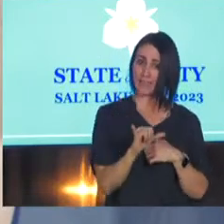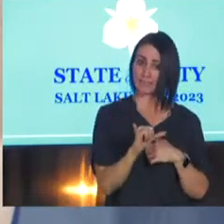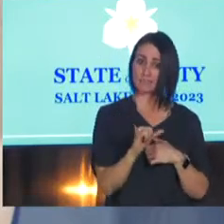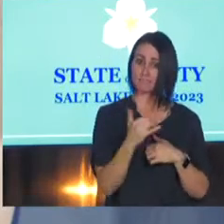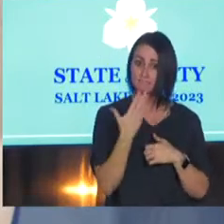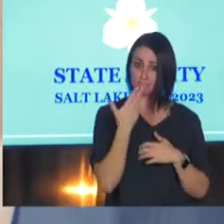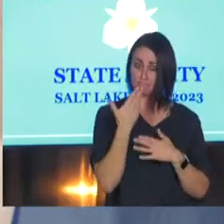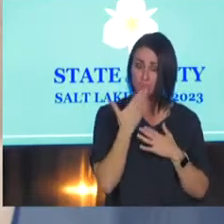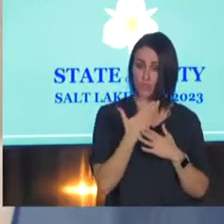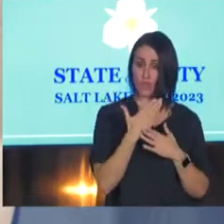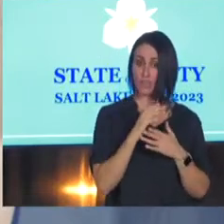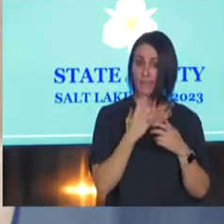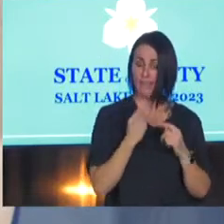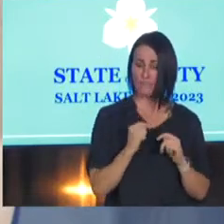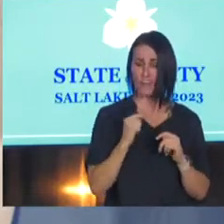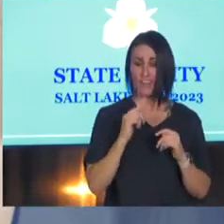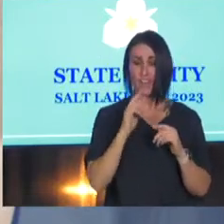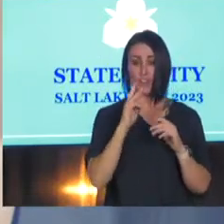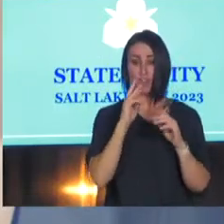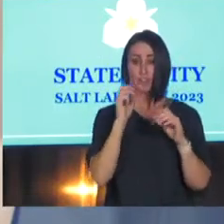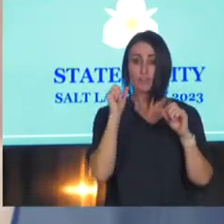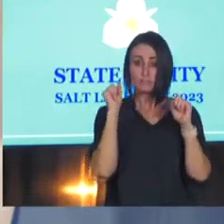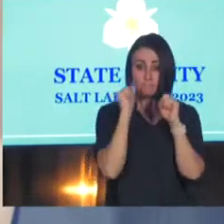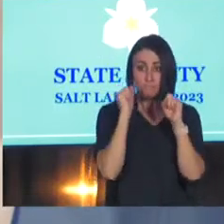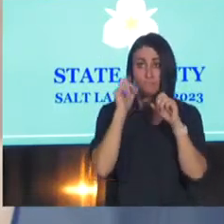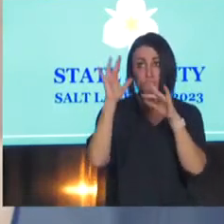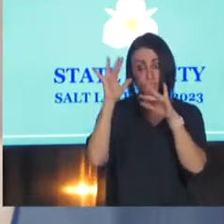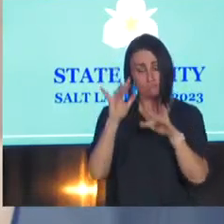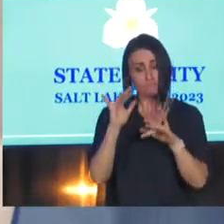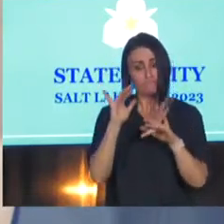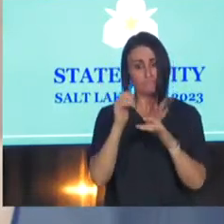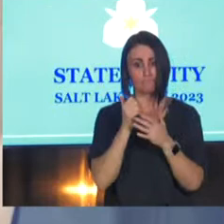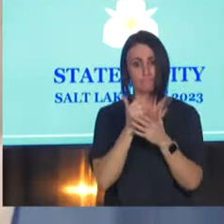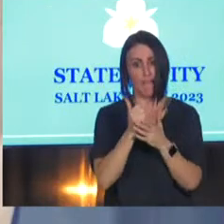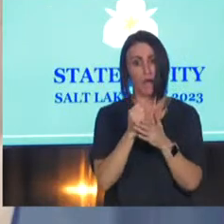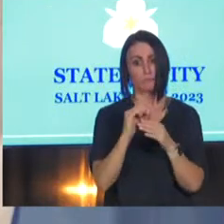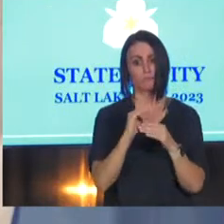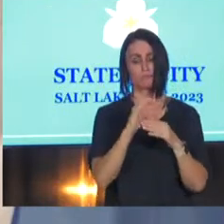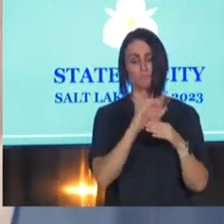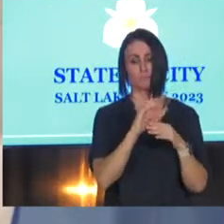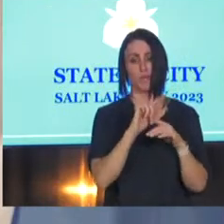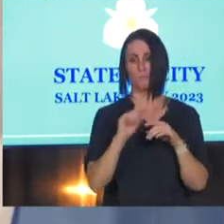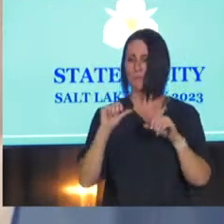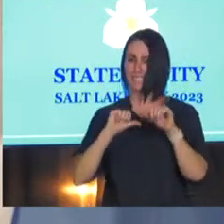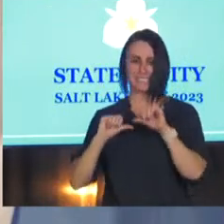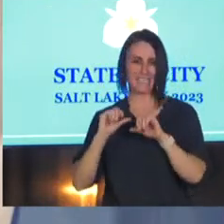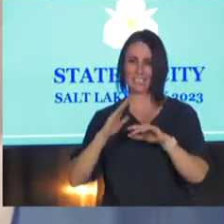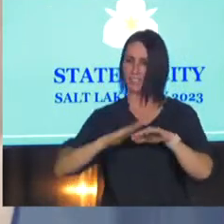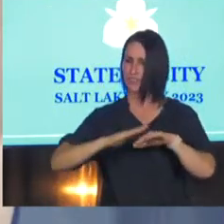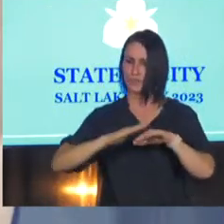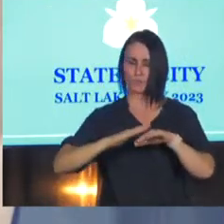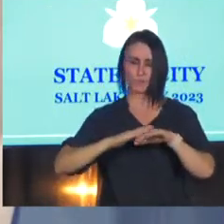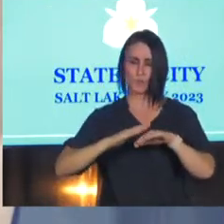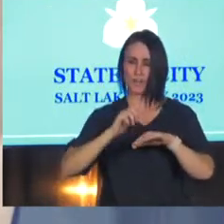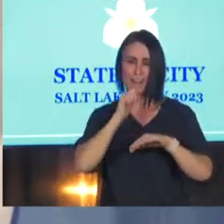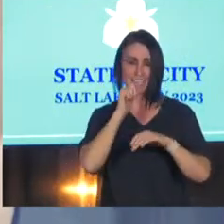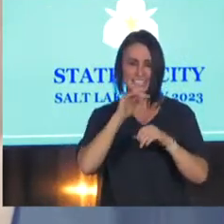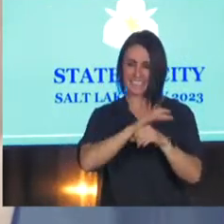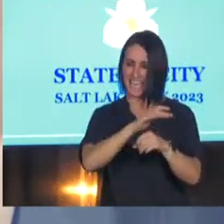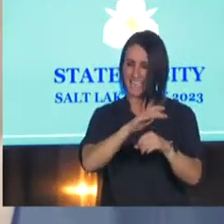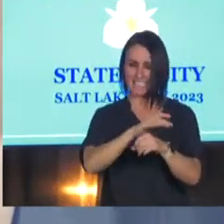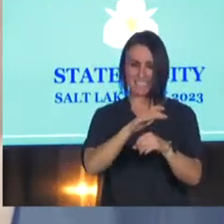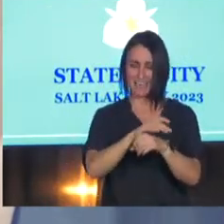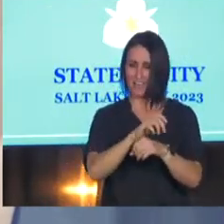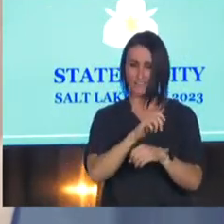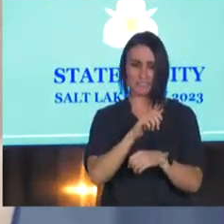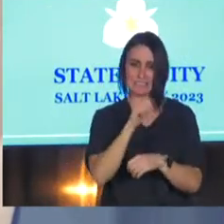effort. This winter's above average snowfall will also help, but scientists warn that it's actually not nearly enough,